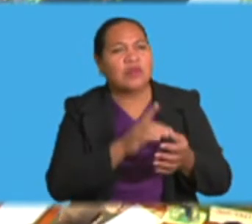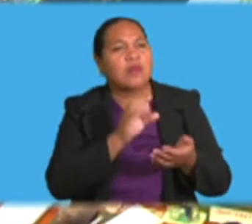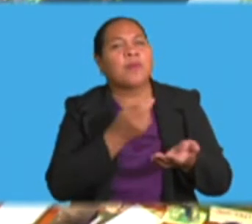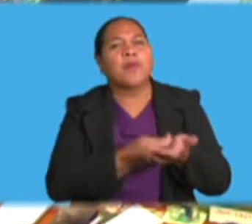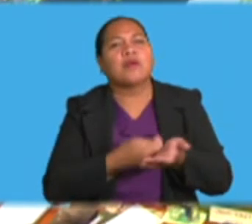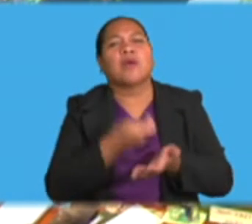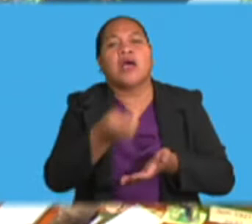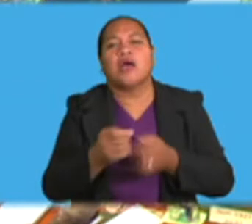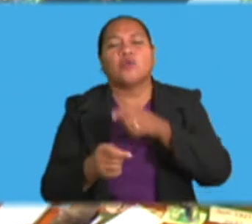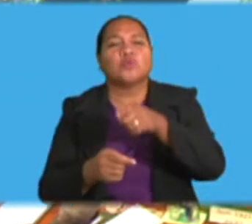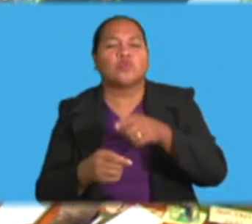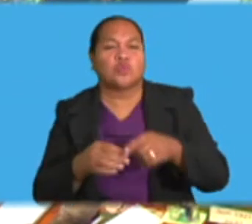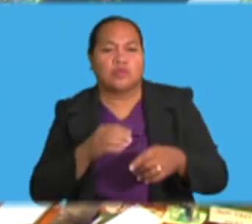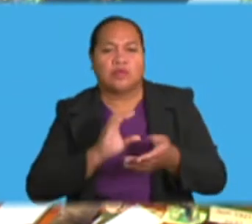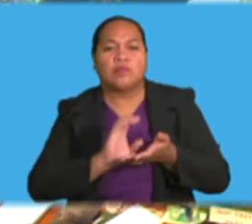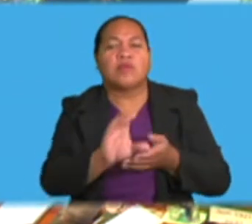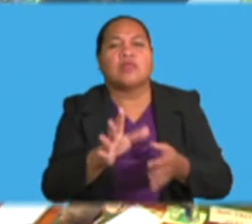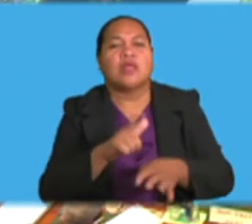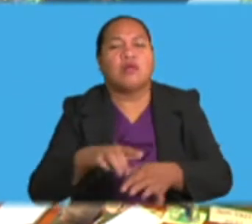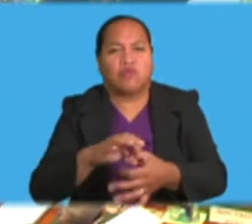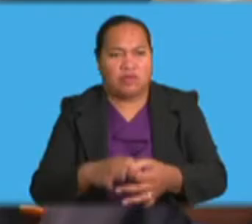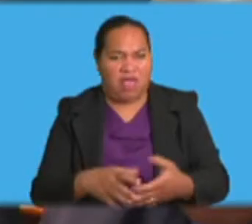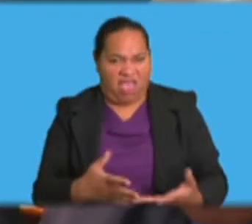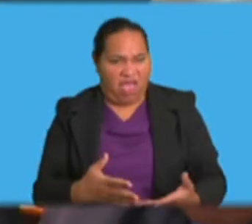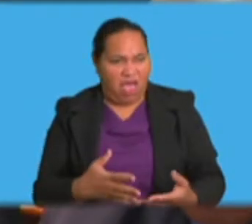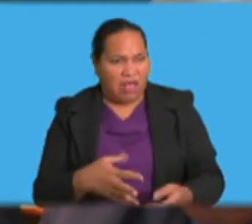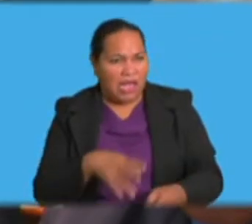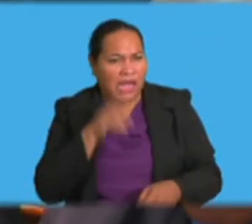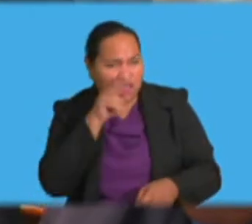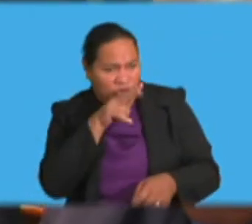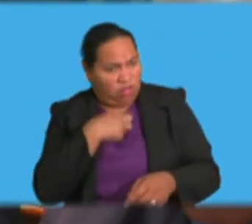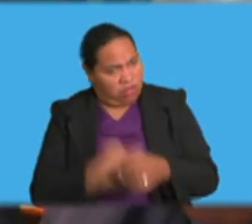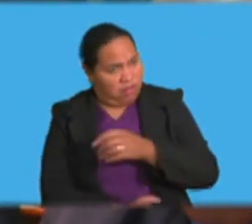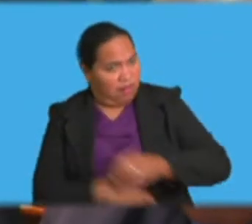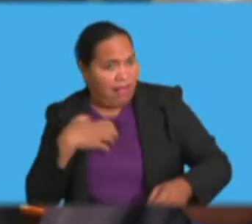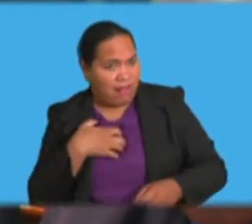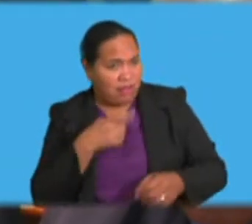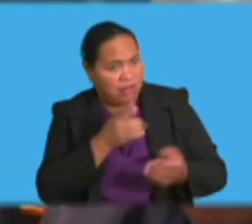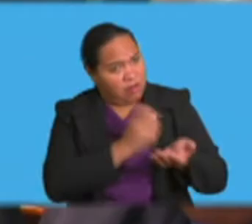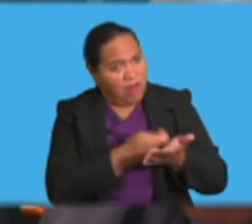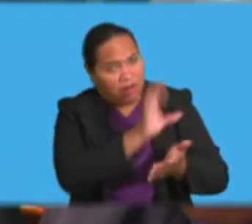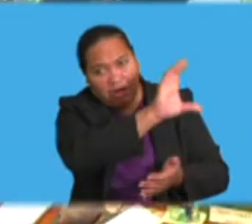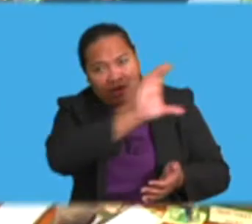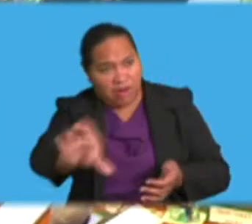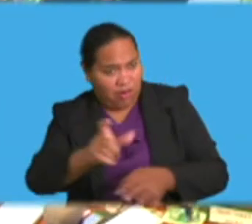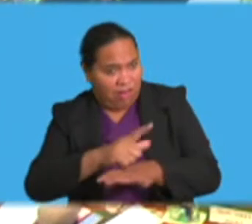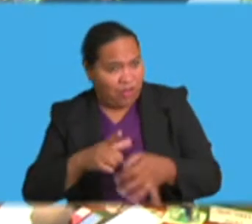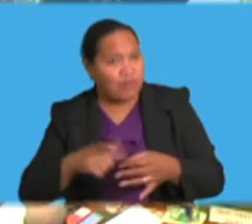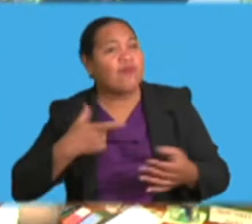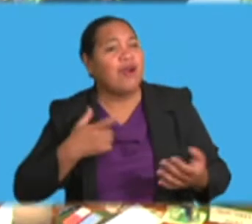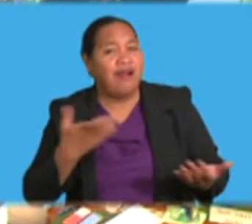pine landowners. It appears that Honourable Nawaikula is upset that the Fiji Pine landowners received a hefty payout of $7